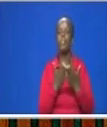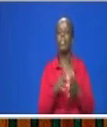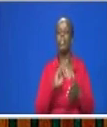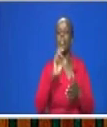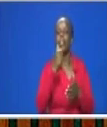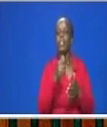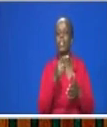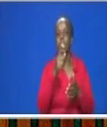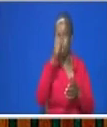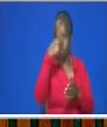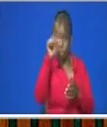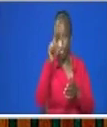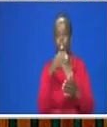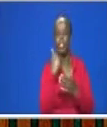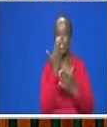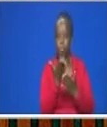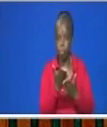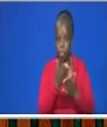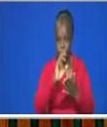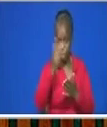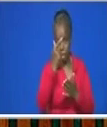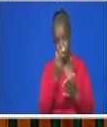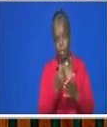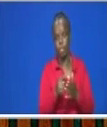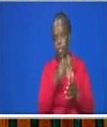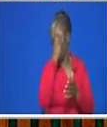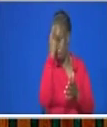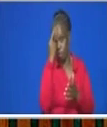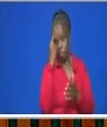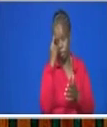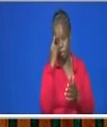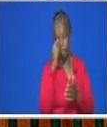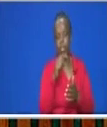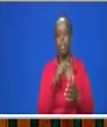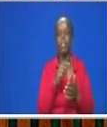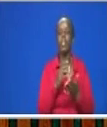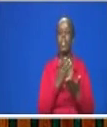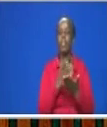first correct responses first, because